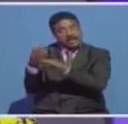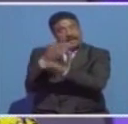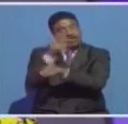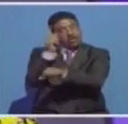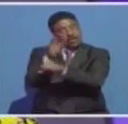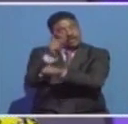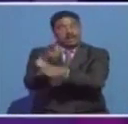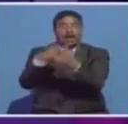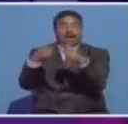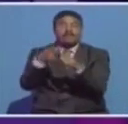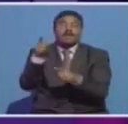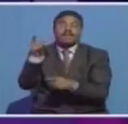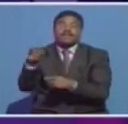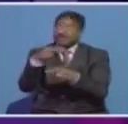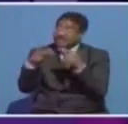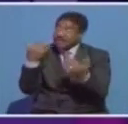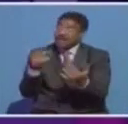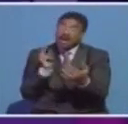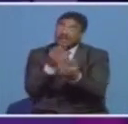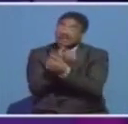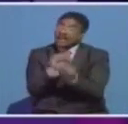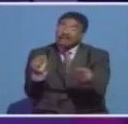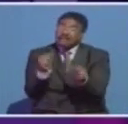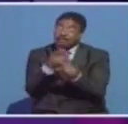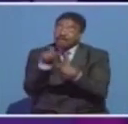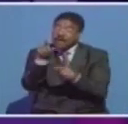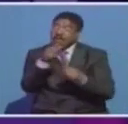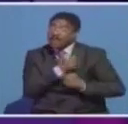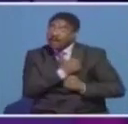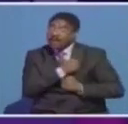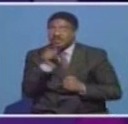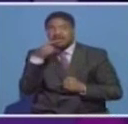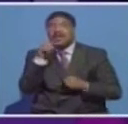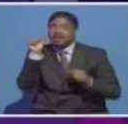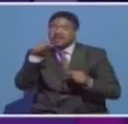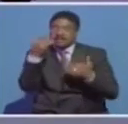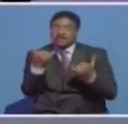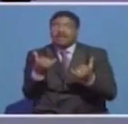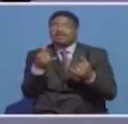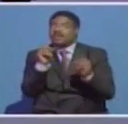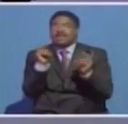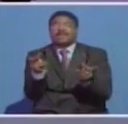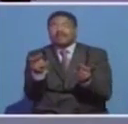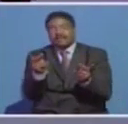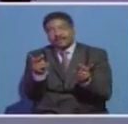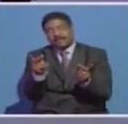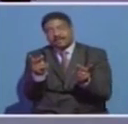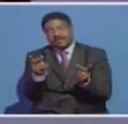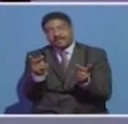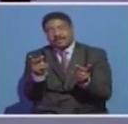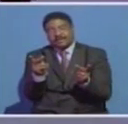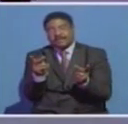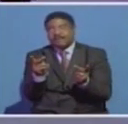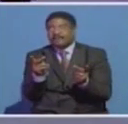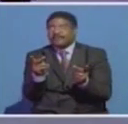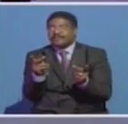place. So we are safe from armyworms as the situation as at now, the situation is not out of hand. It has been adequately contained,